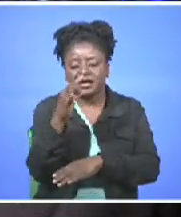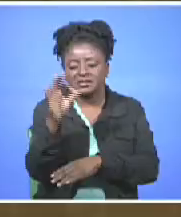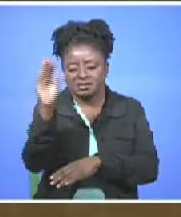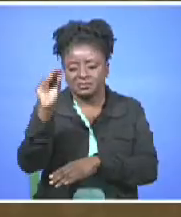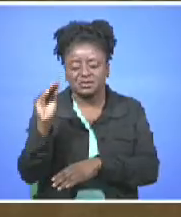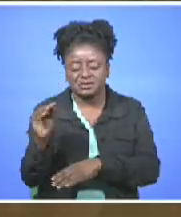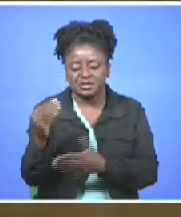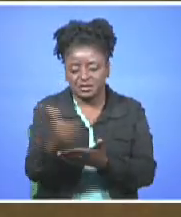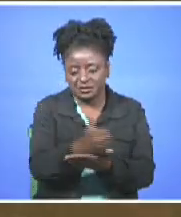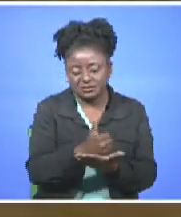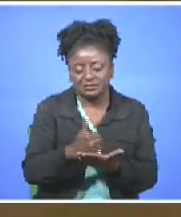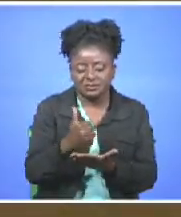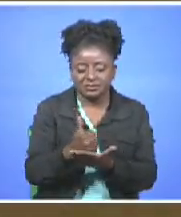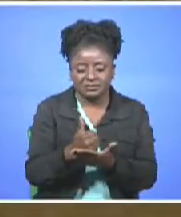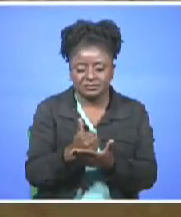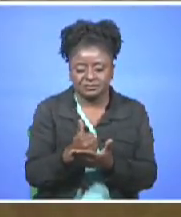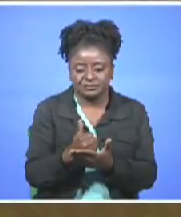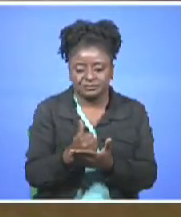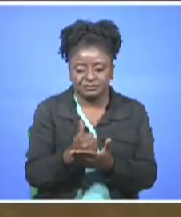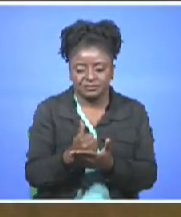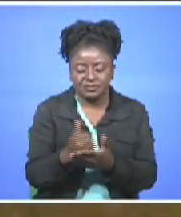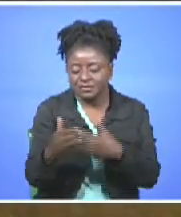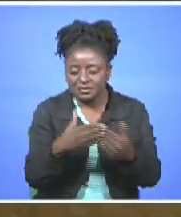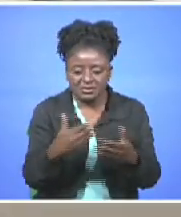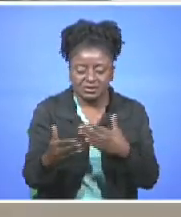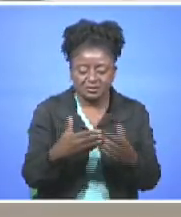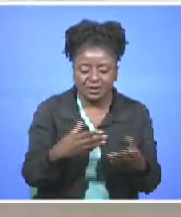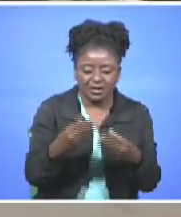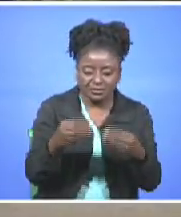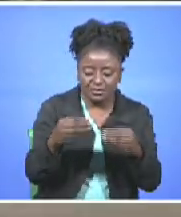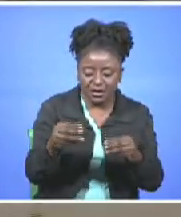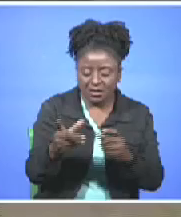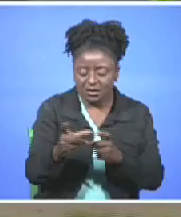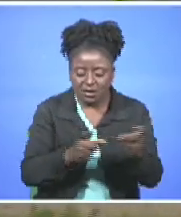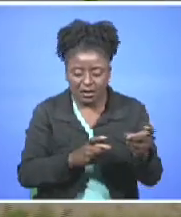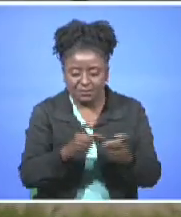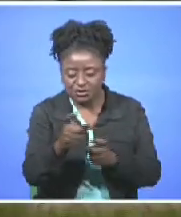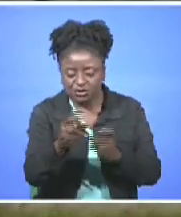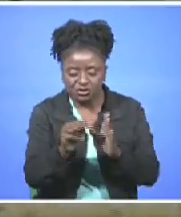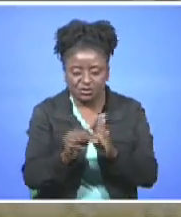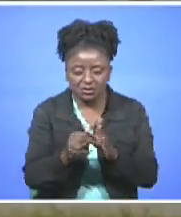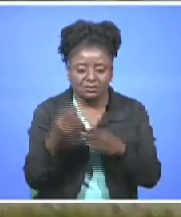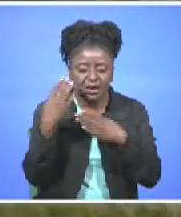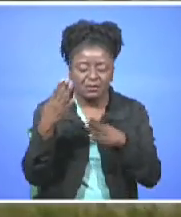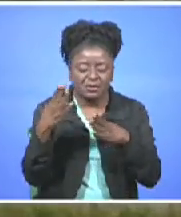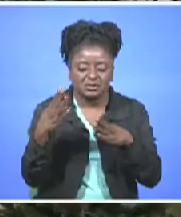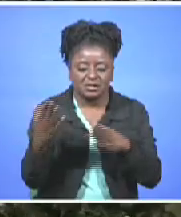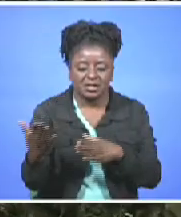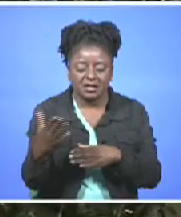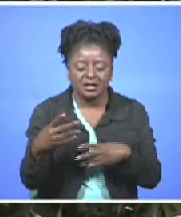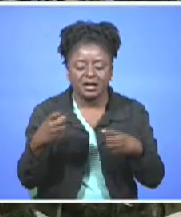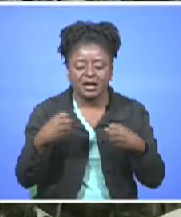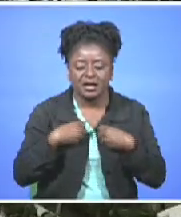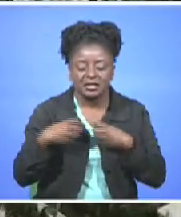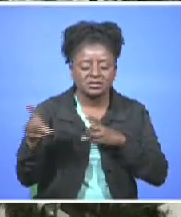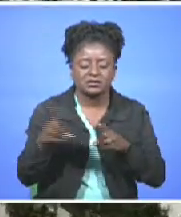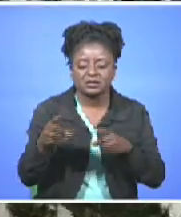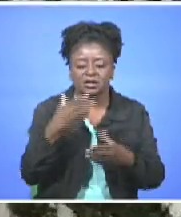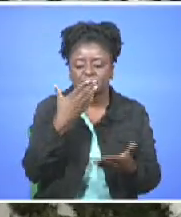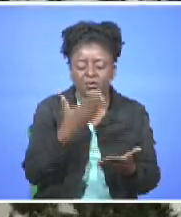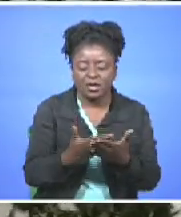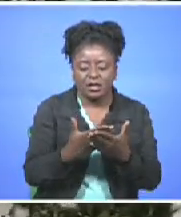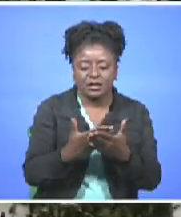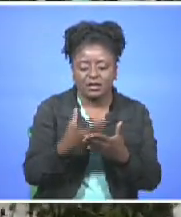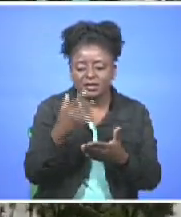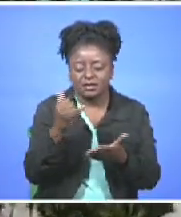revenue. The airline executive says despite market competition, Bahamasair has been doing well, and that has been spurred partly by the